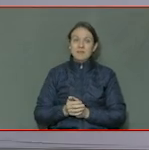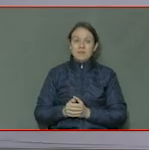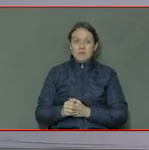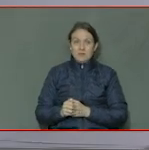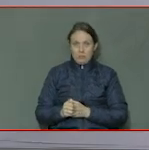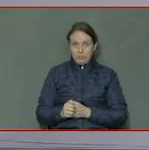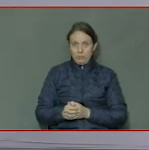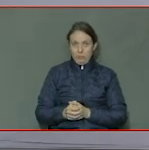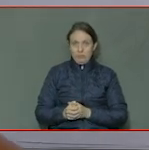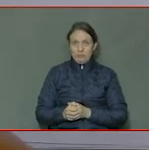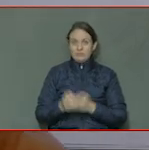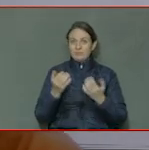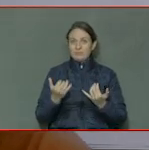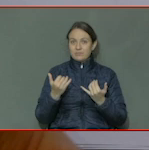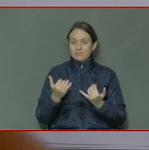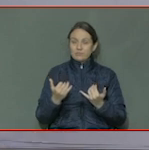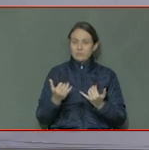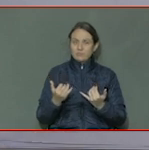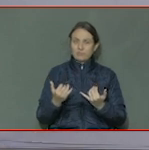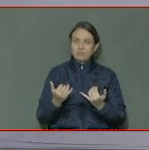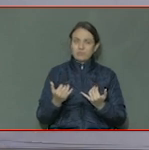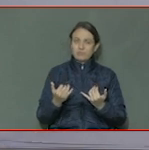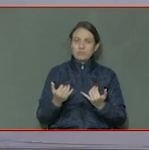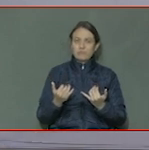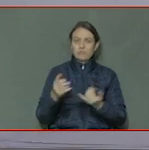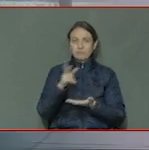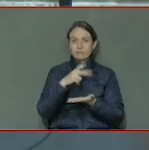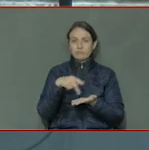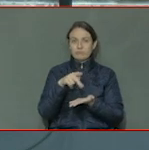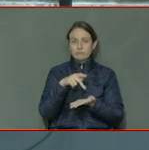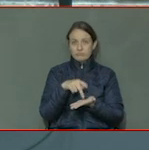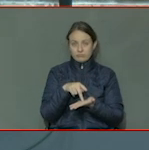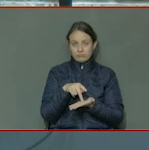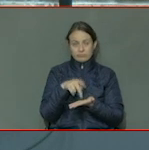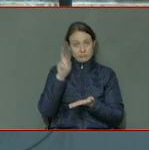I'm not just going to write downwards, because a position,